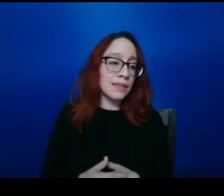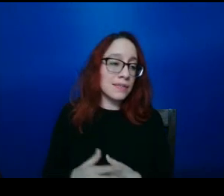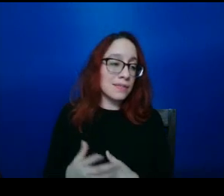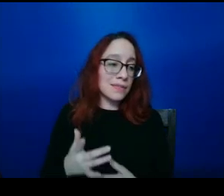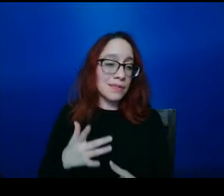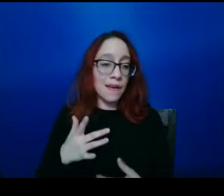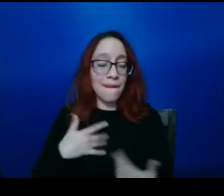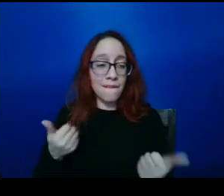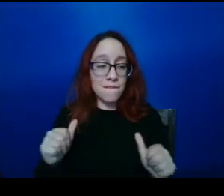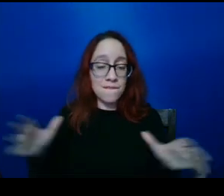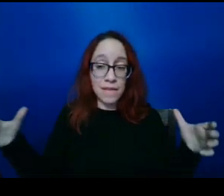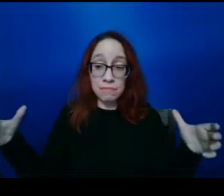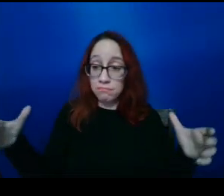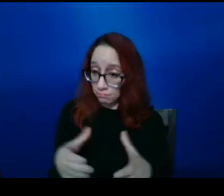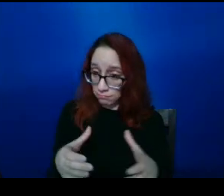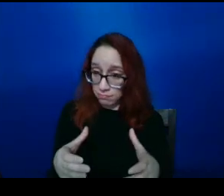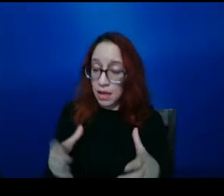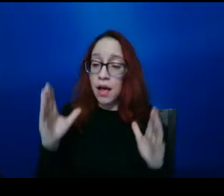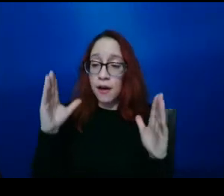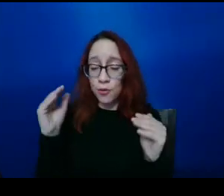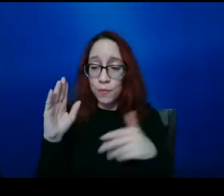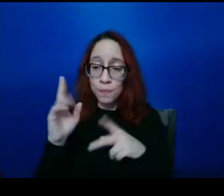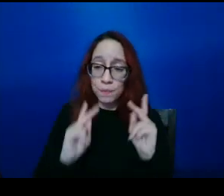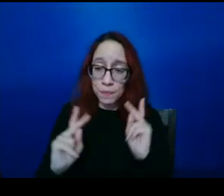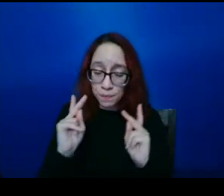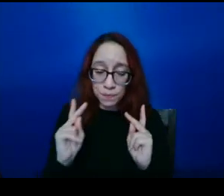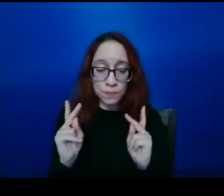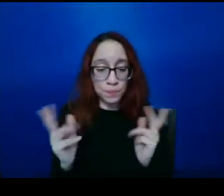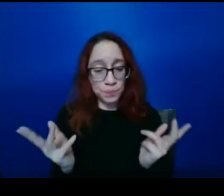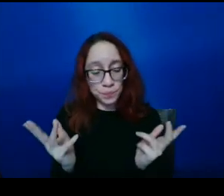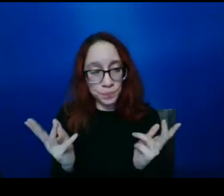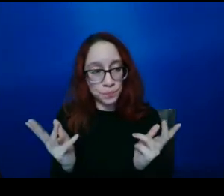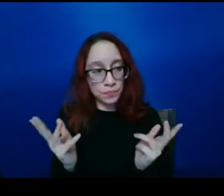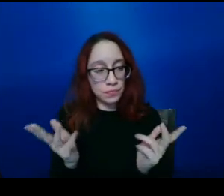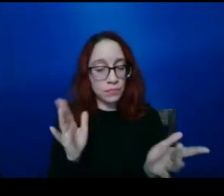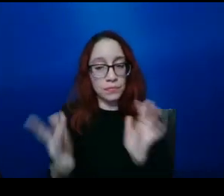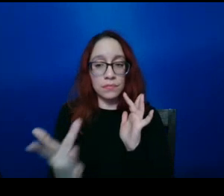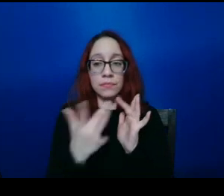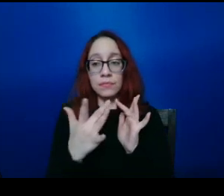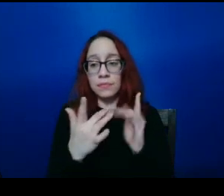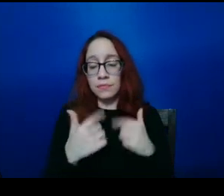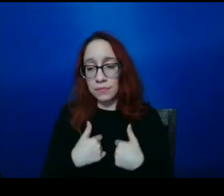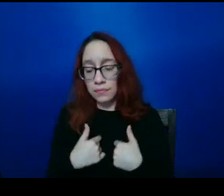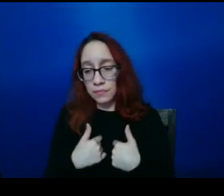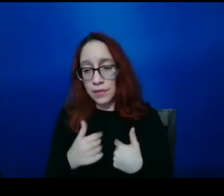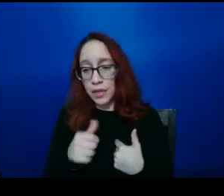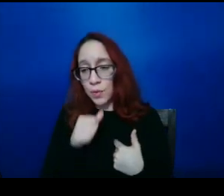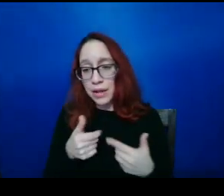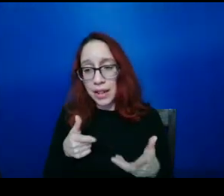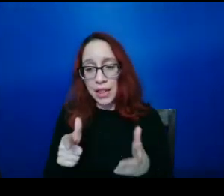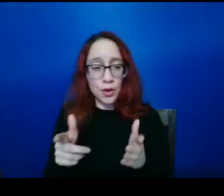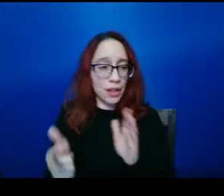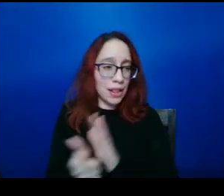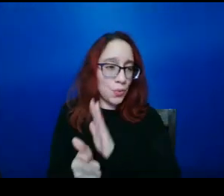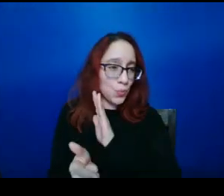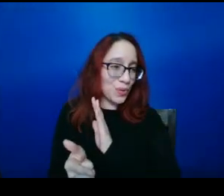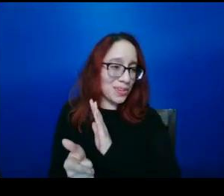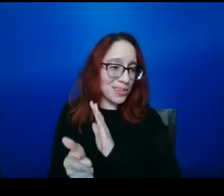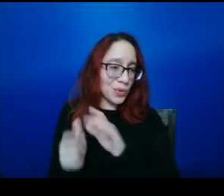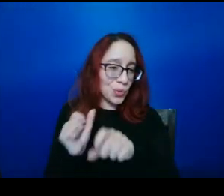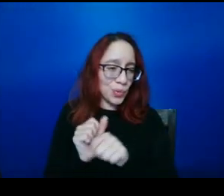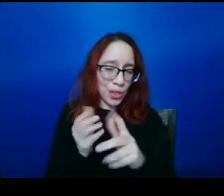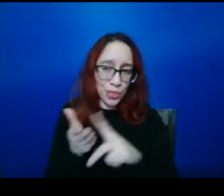to try and bring it together, I hope that people contact me, because we're not allowed to work